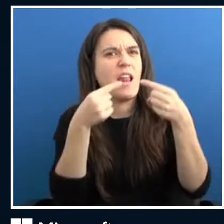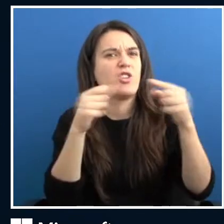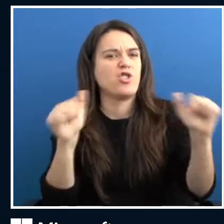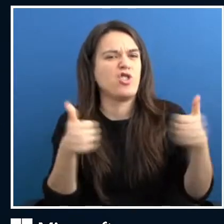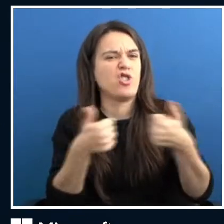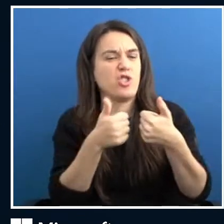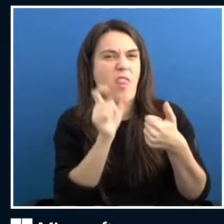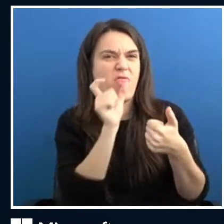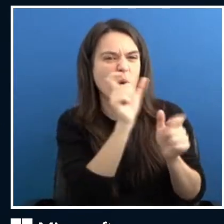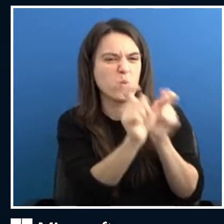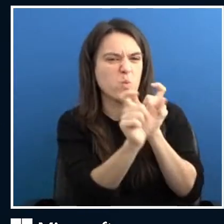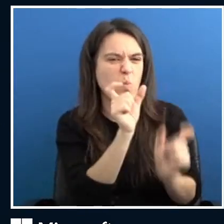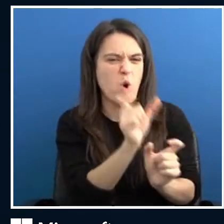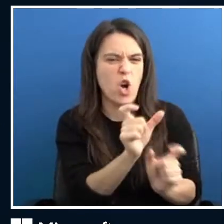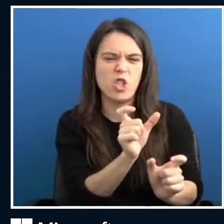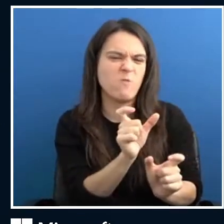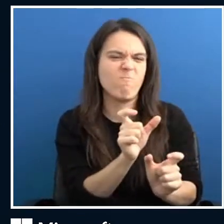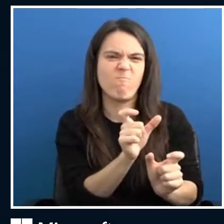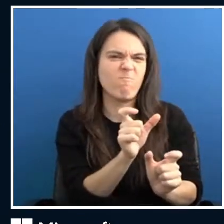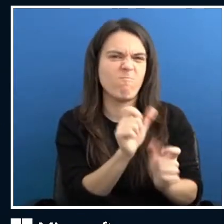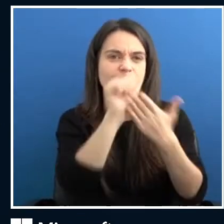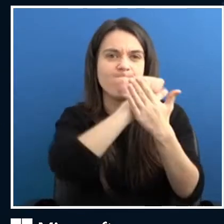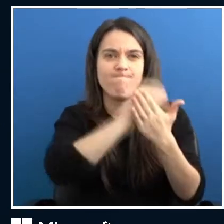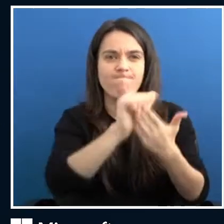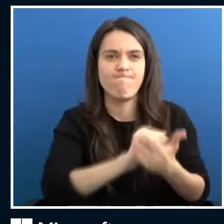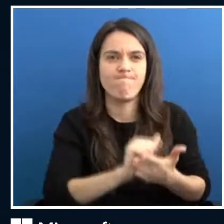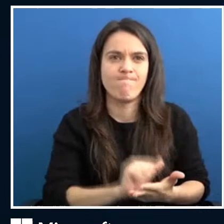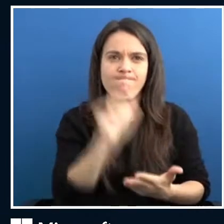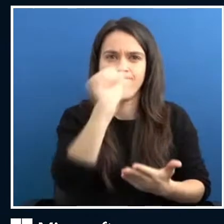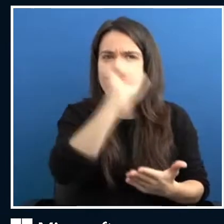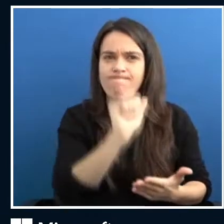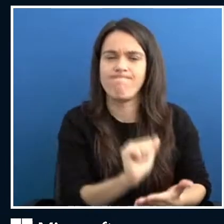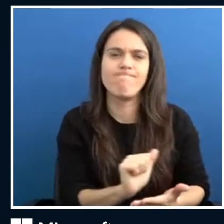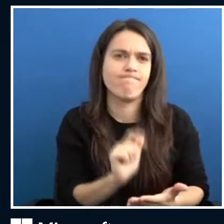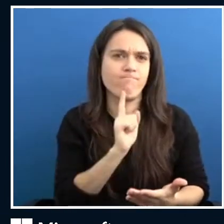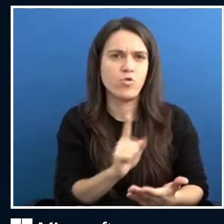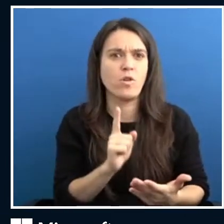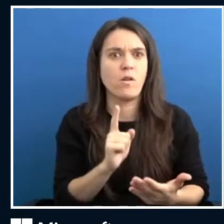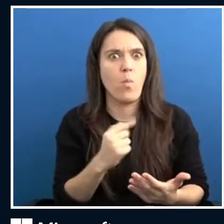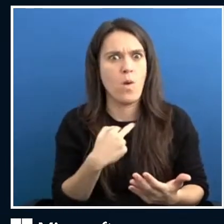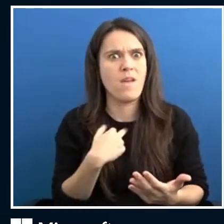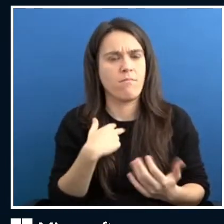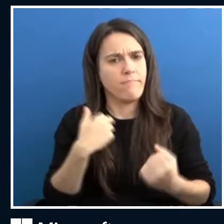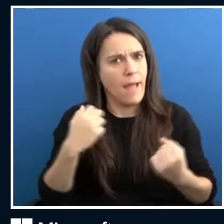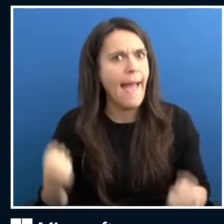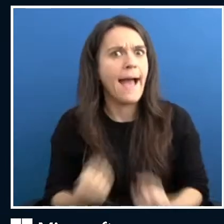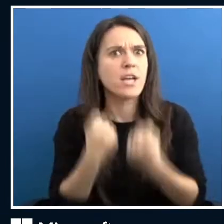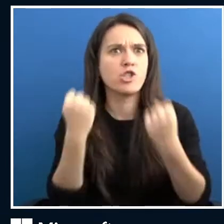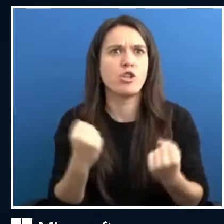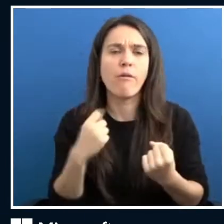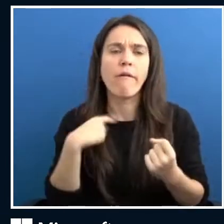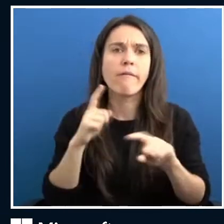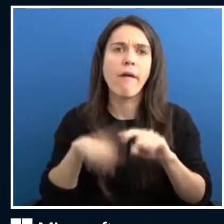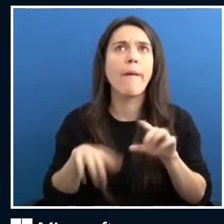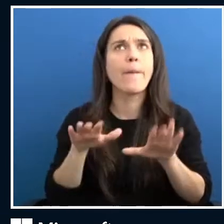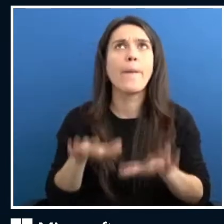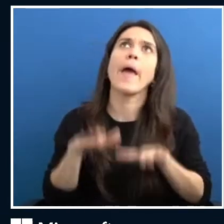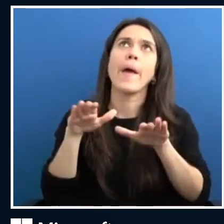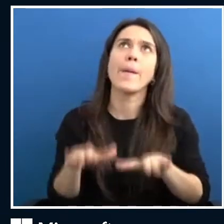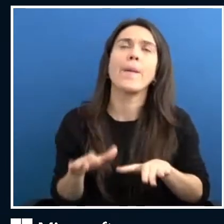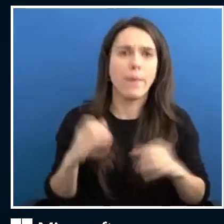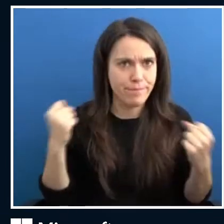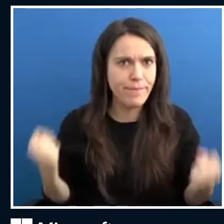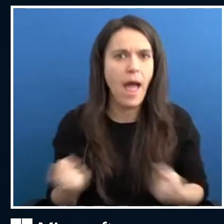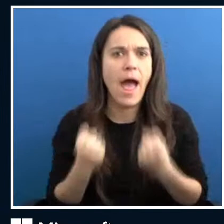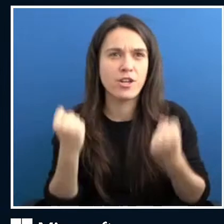up to us to be the voice and to take action. We can't wait for someone else to do it. Yeah, I love that. I love